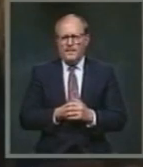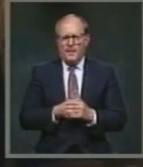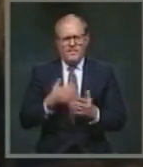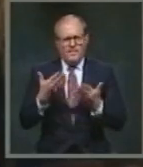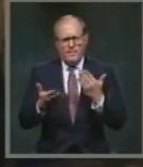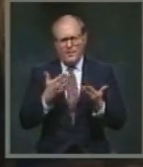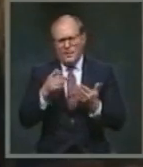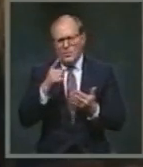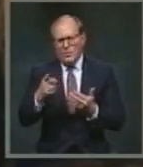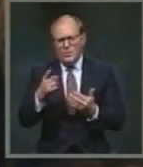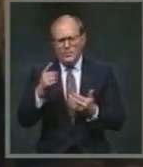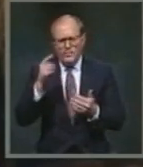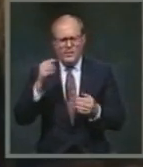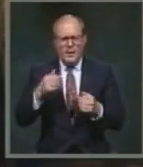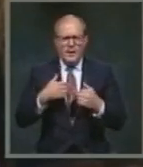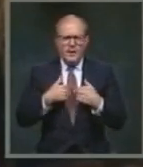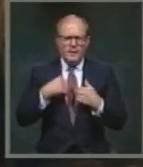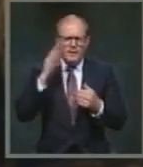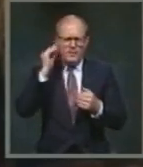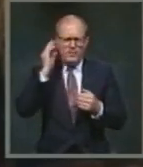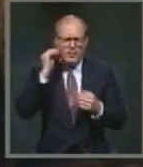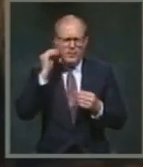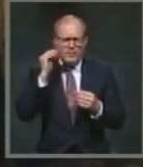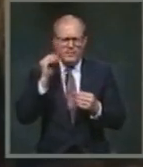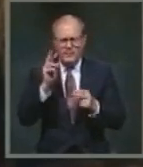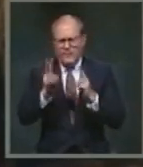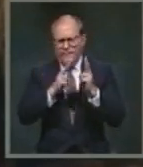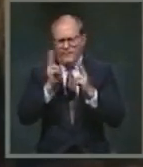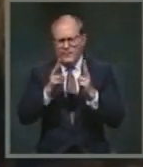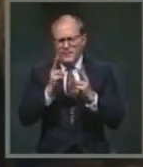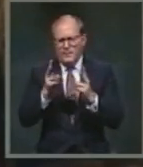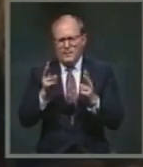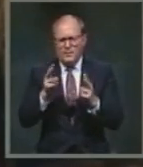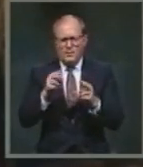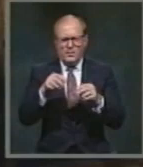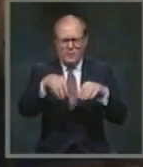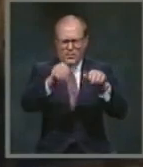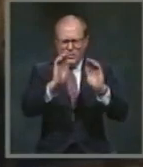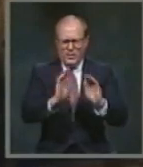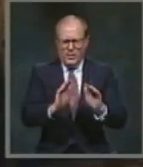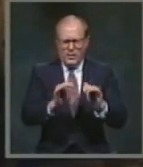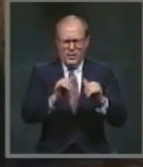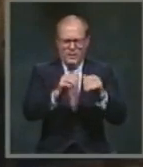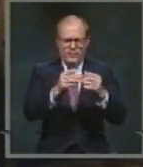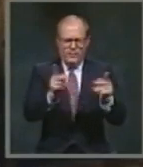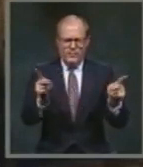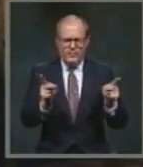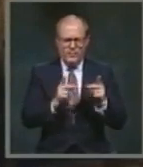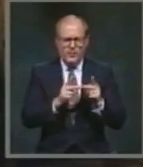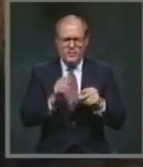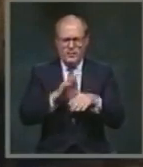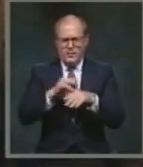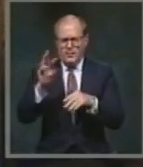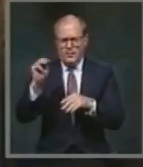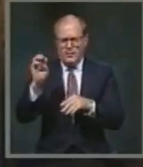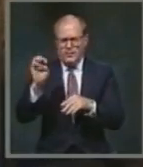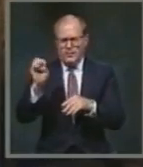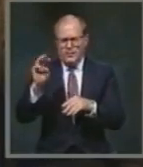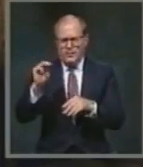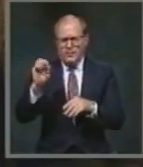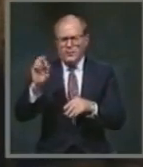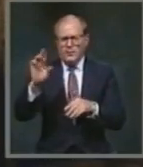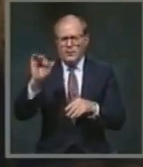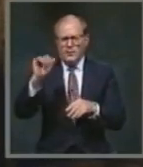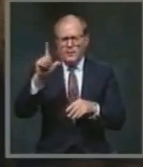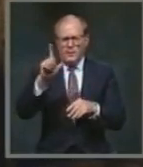Perhaps you've had the experience most of us have of visiting the cemetery where loved ones are buried on Memorial Day or at some other time, and just